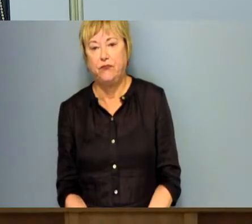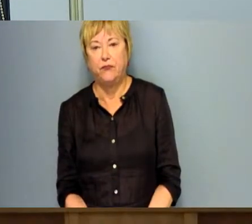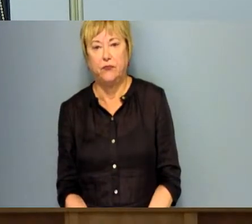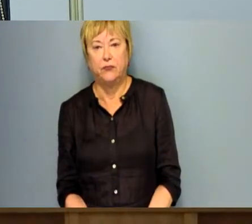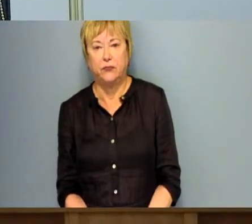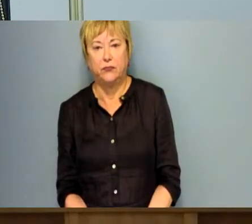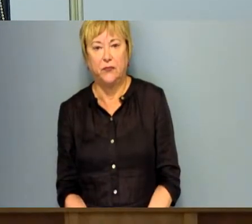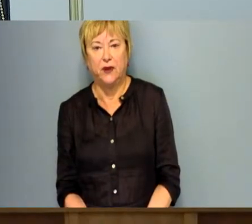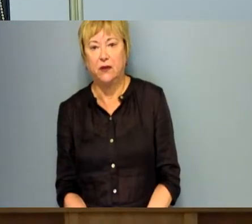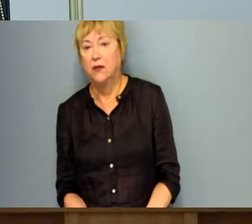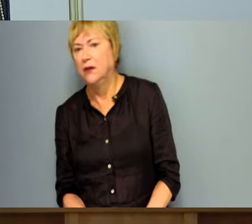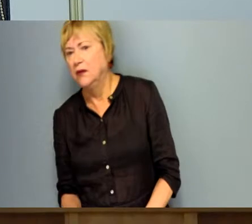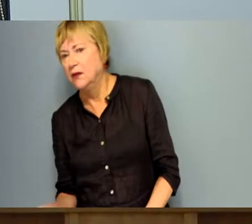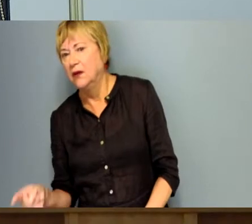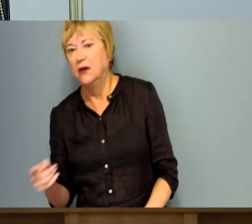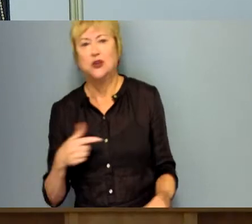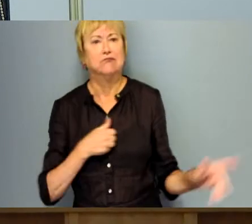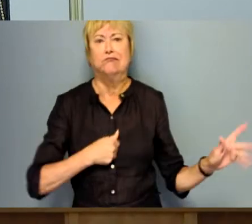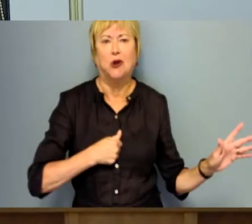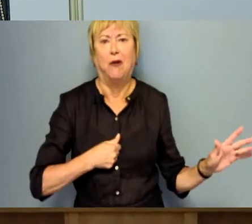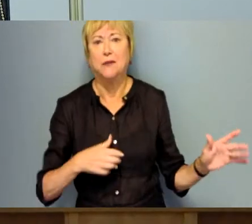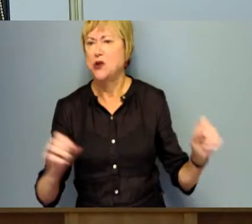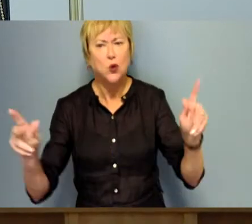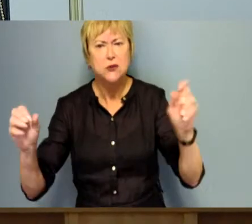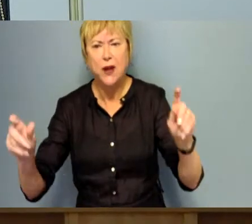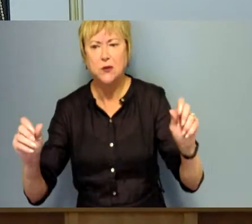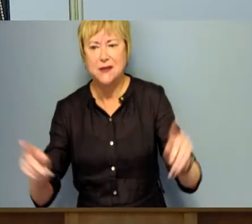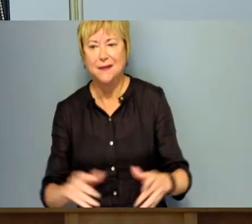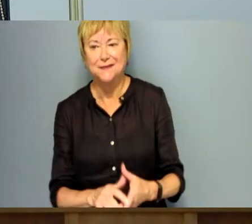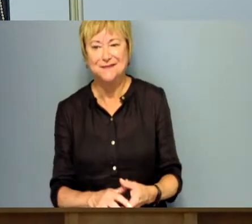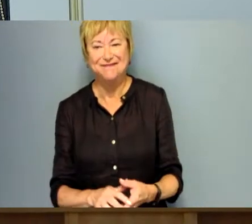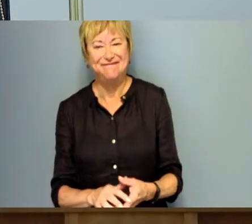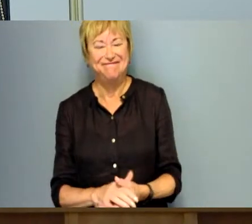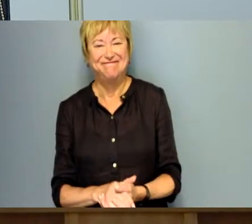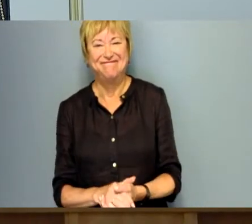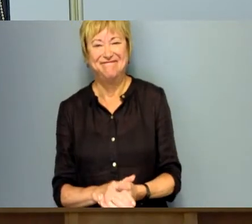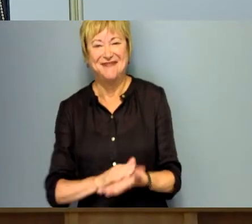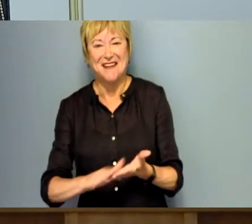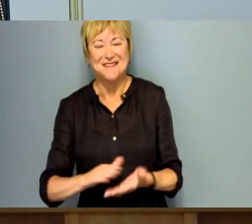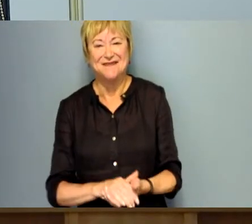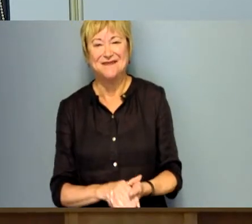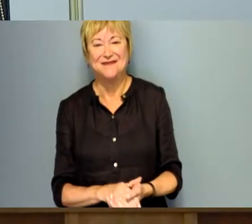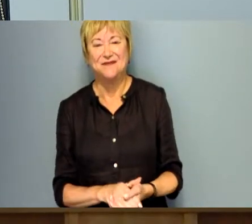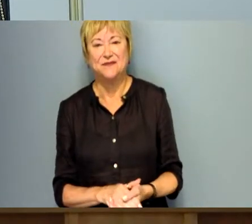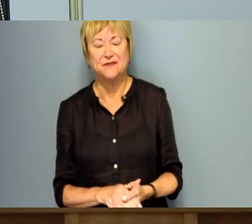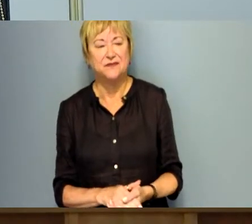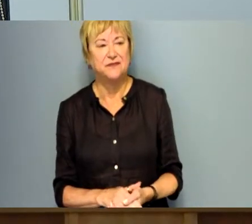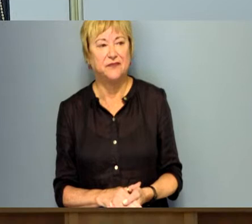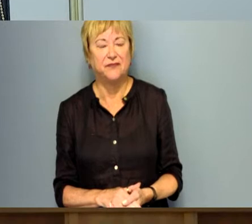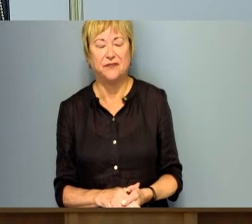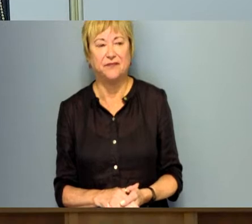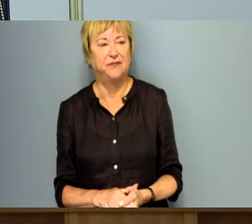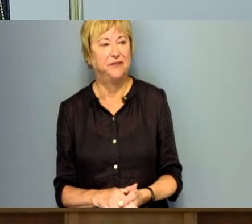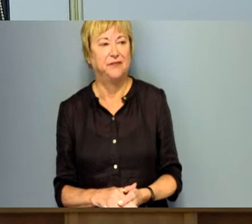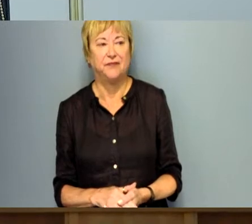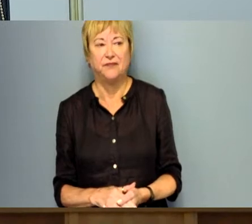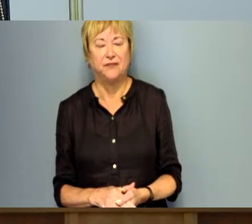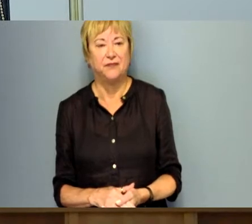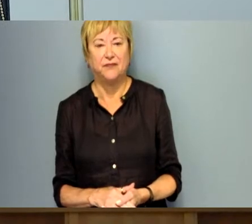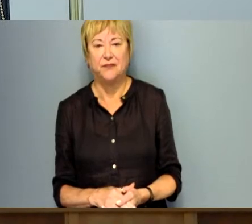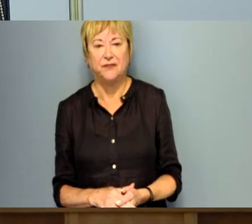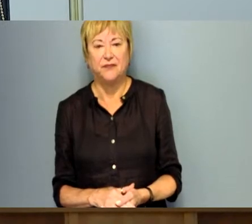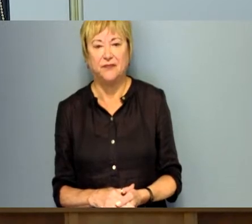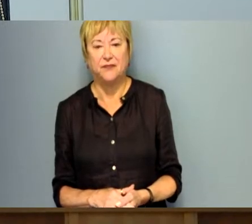Oh, it's okay. No, it's okay. Yeah. All right, nice. Yeah, so like Fallon said, it is expensive